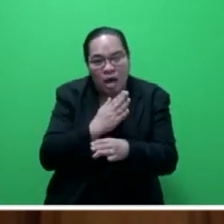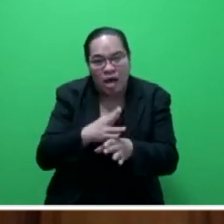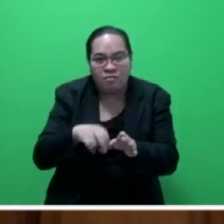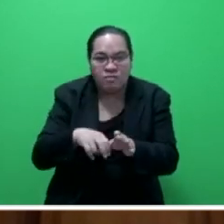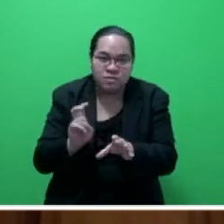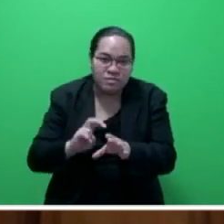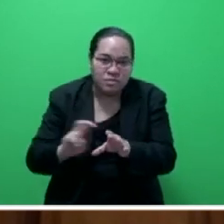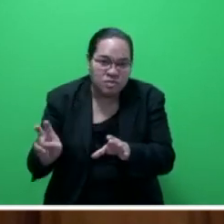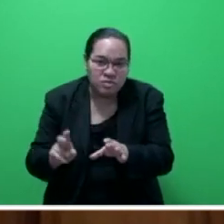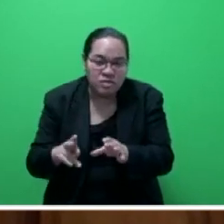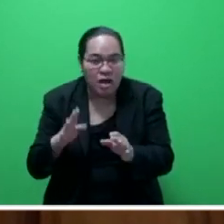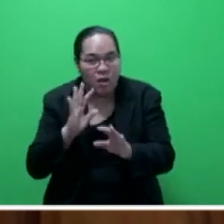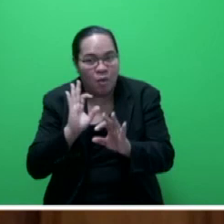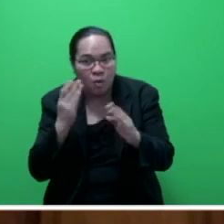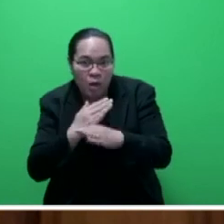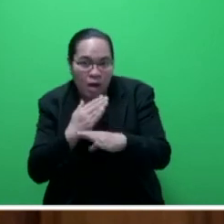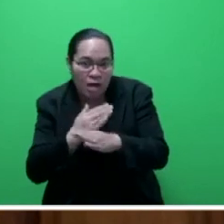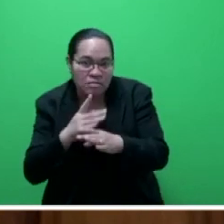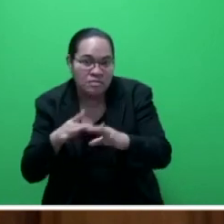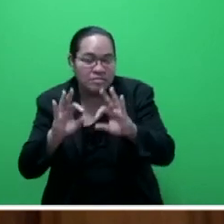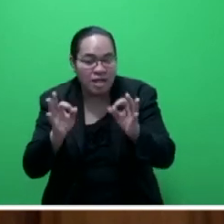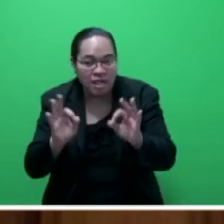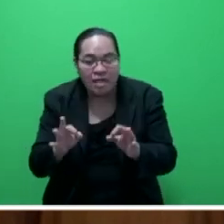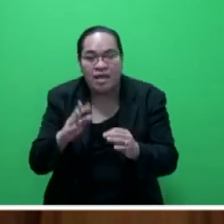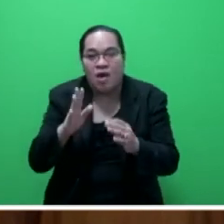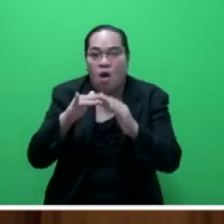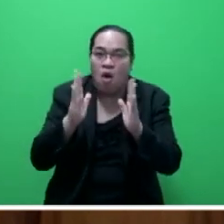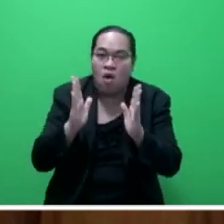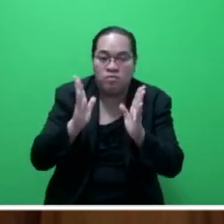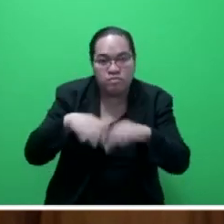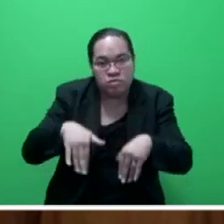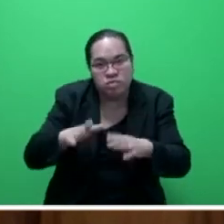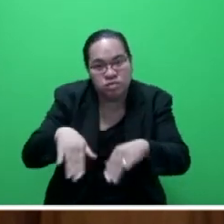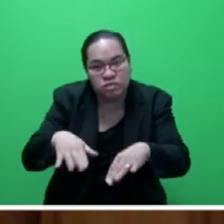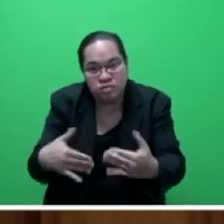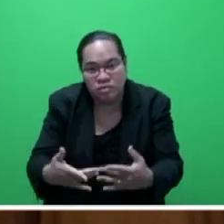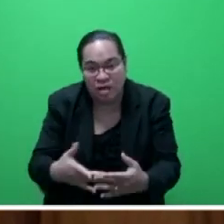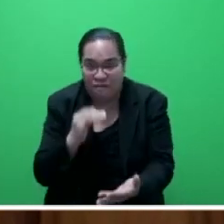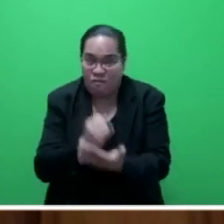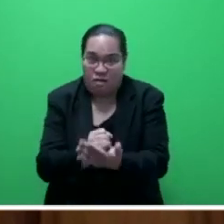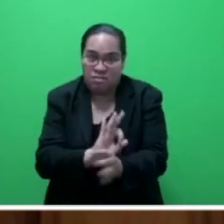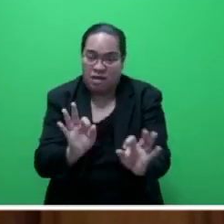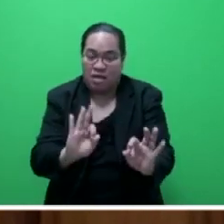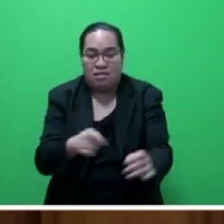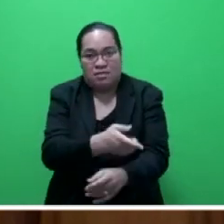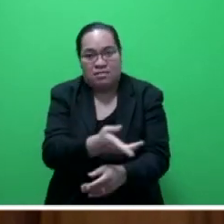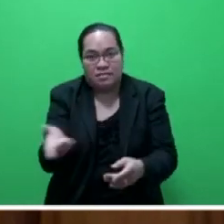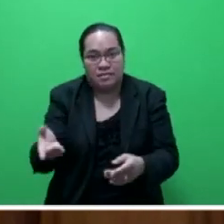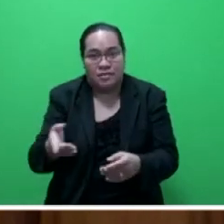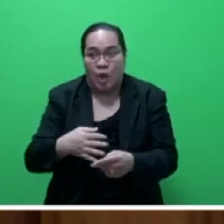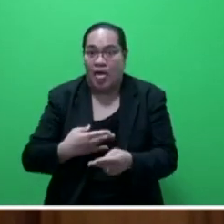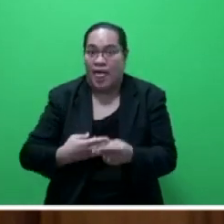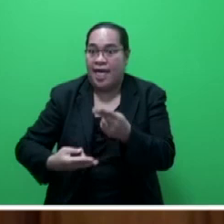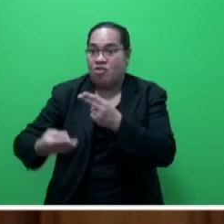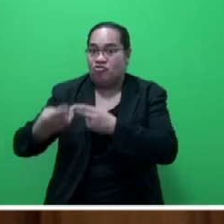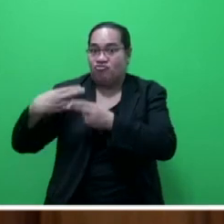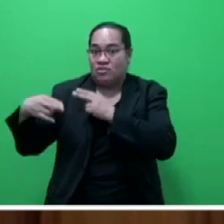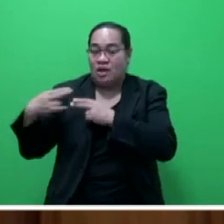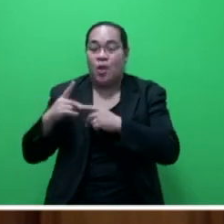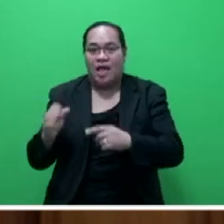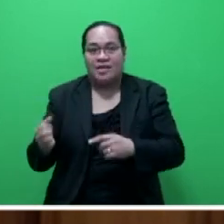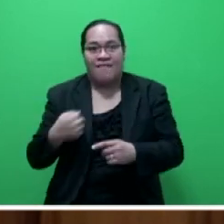penniless through no fault of theirs. In the history of our nation, Fijians have